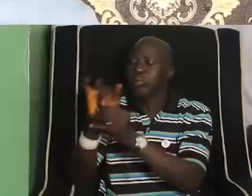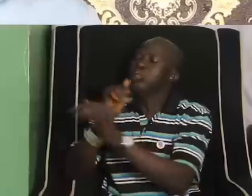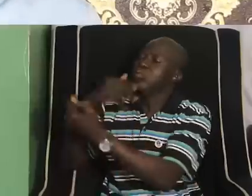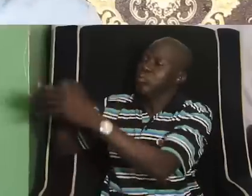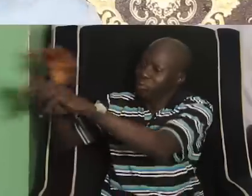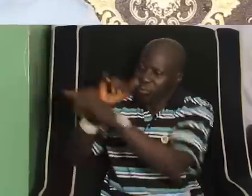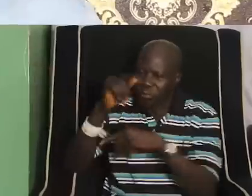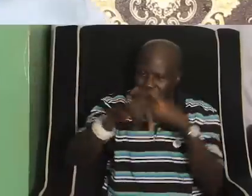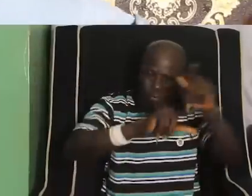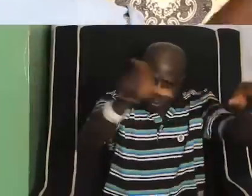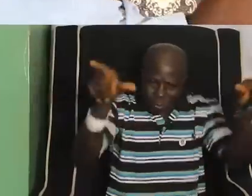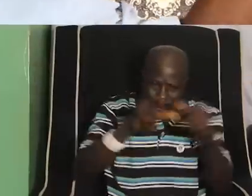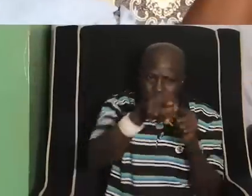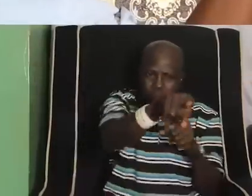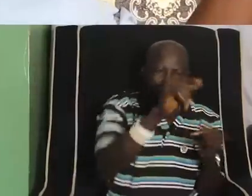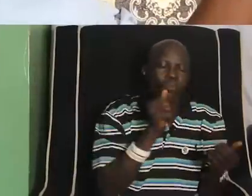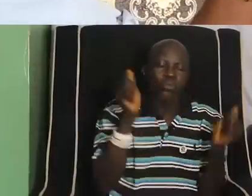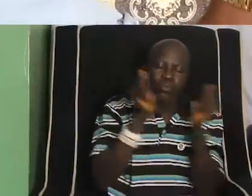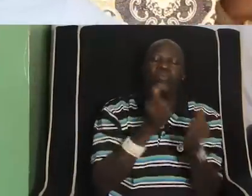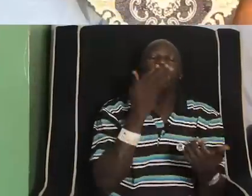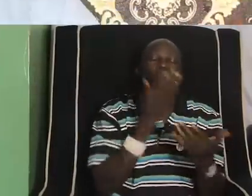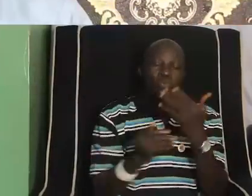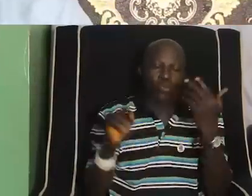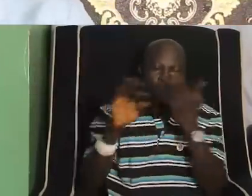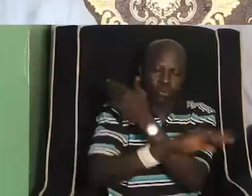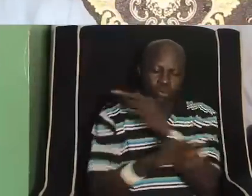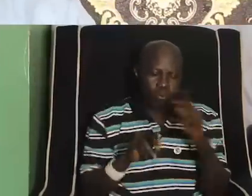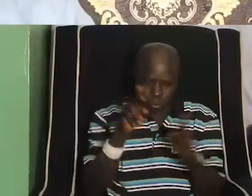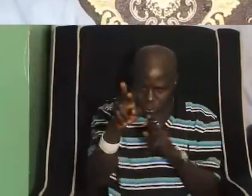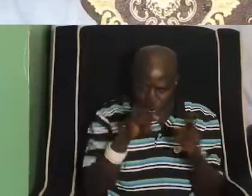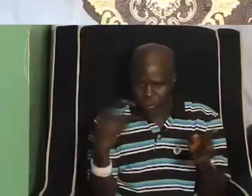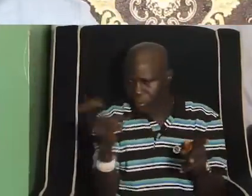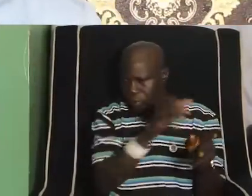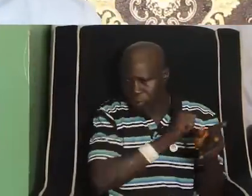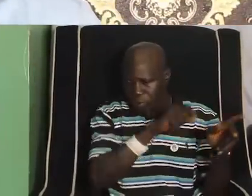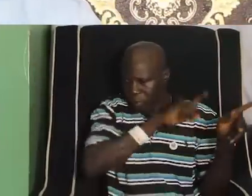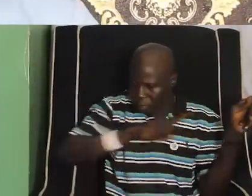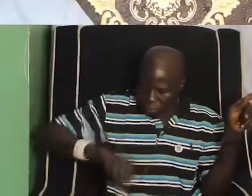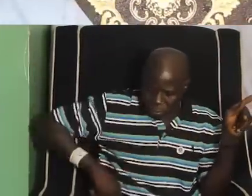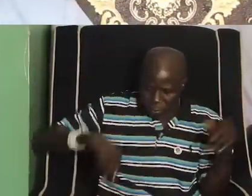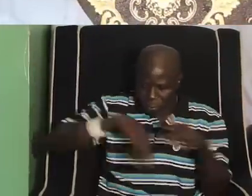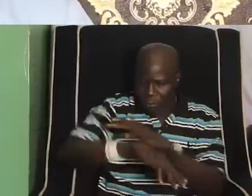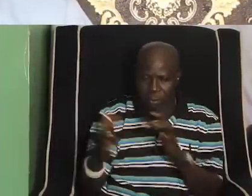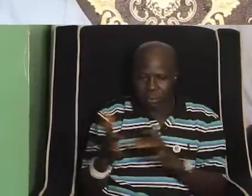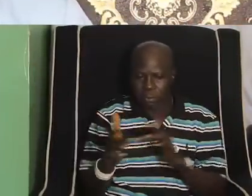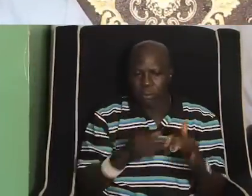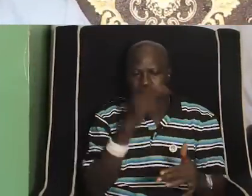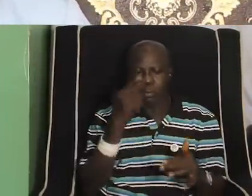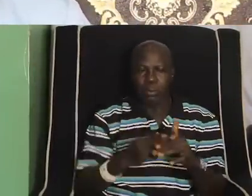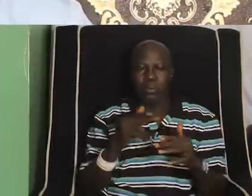be you. We will locate with goodness. And you will reign as you. So shall it be. Yes.